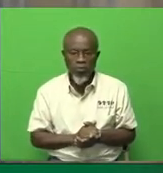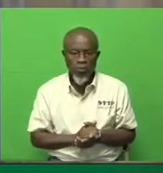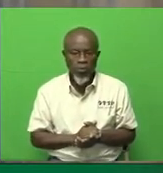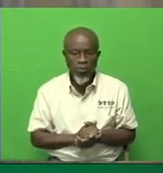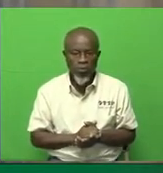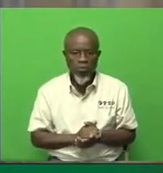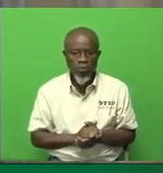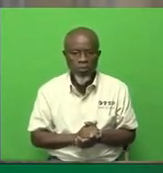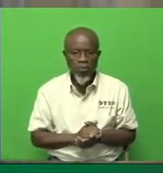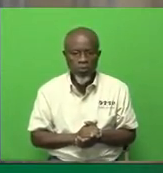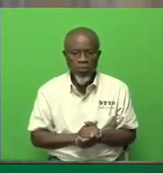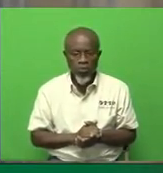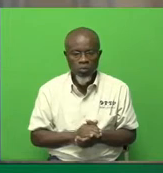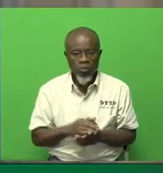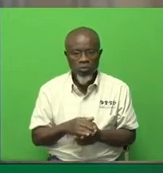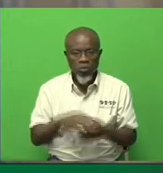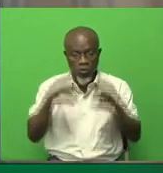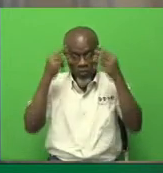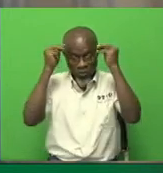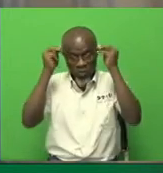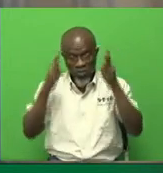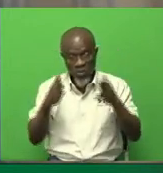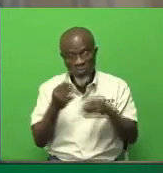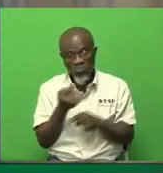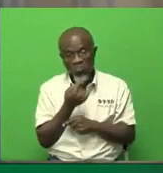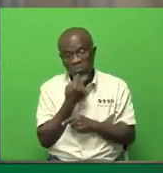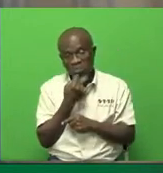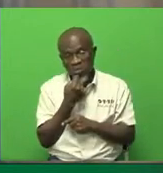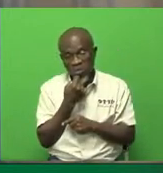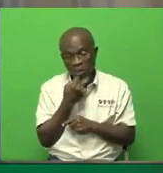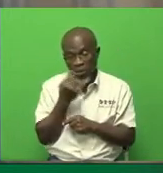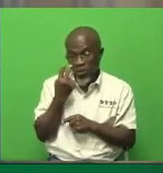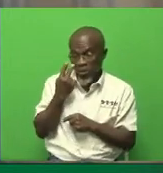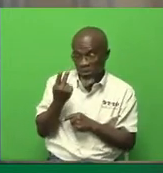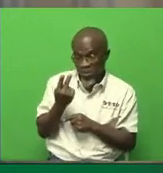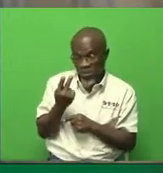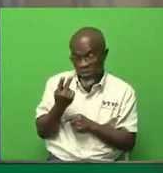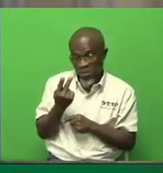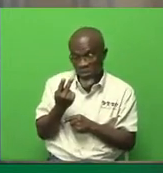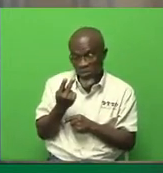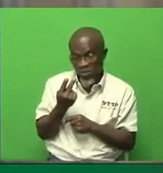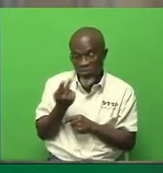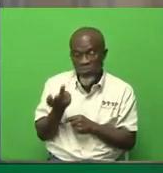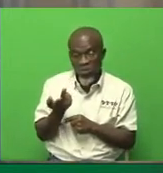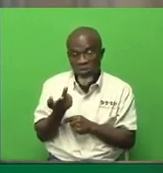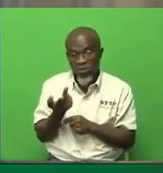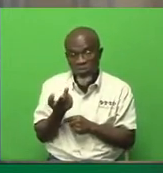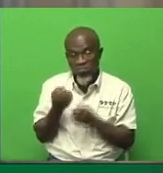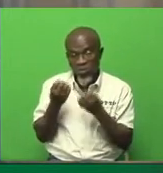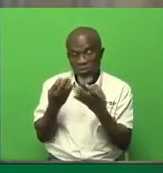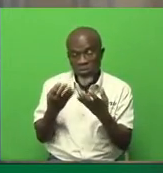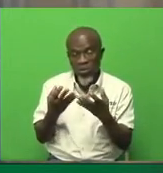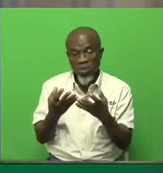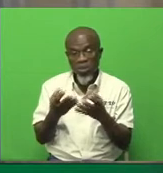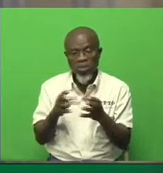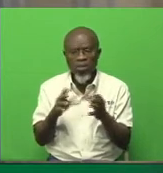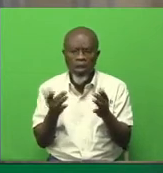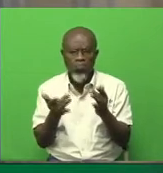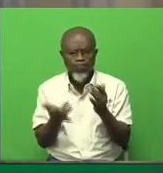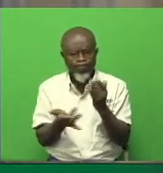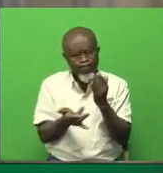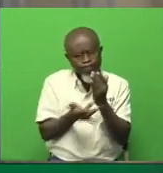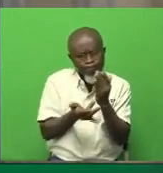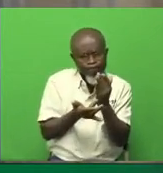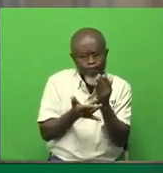in his budget presentation I noted with concern that in the wake of several high-profile cyber attacks on public and